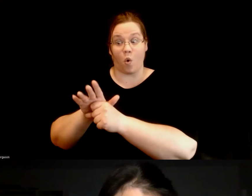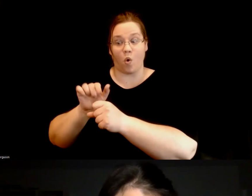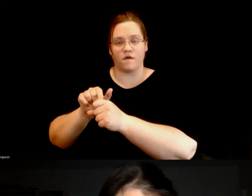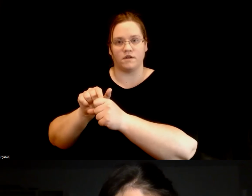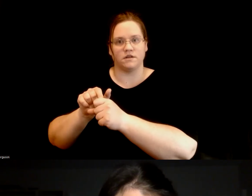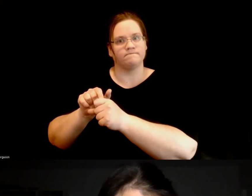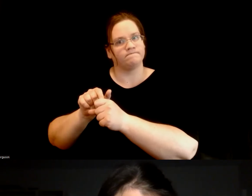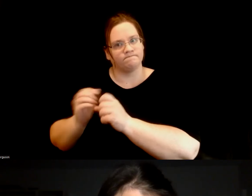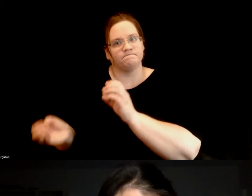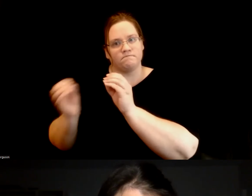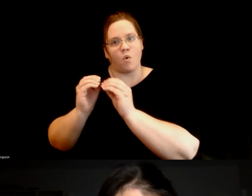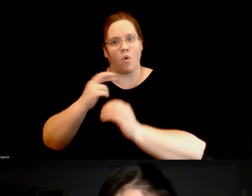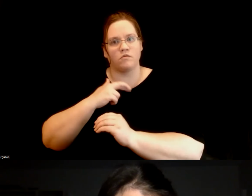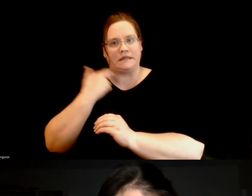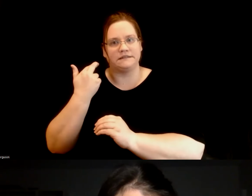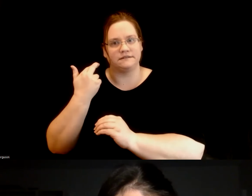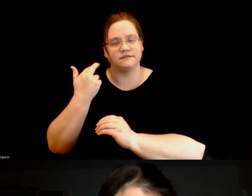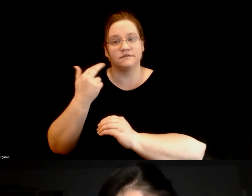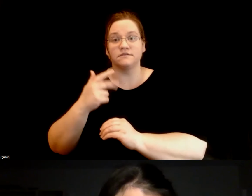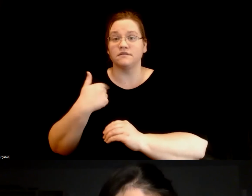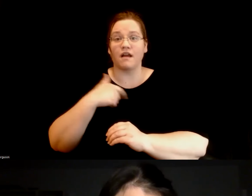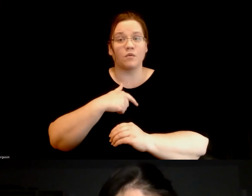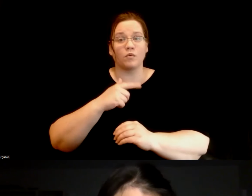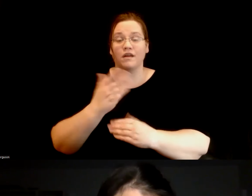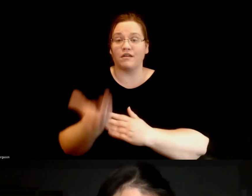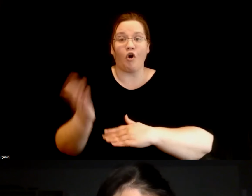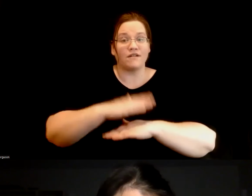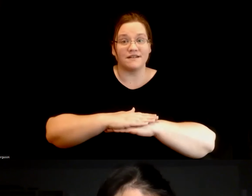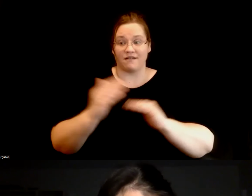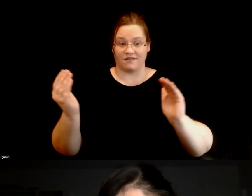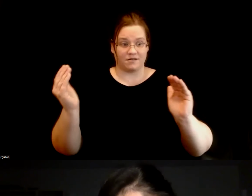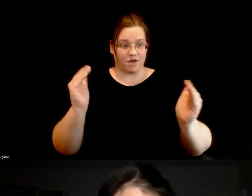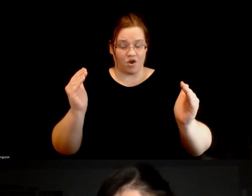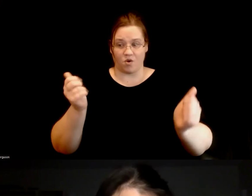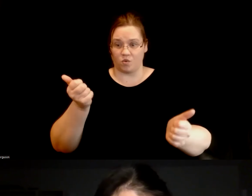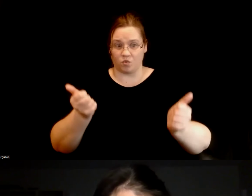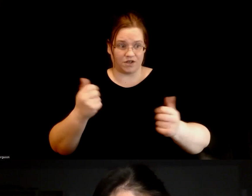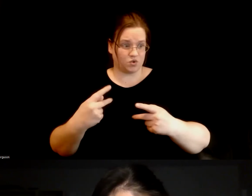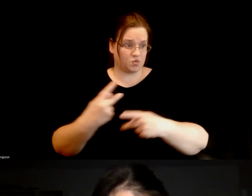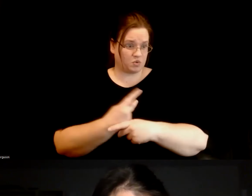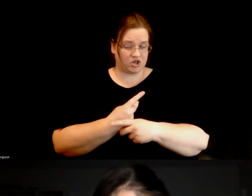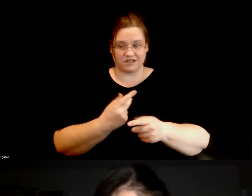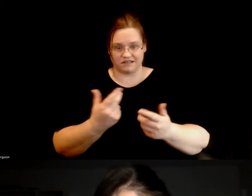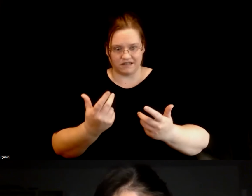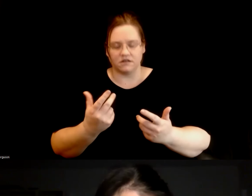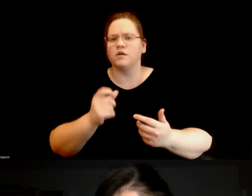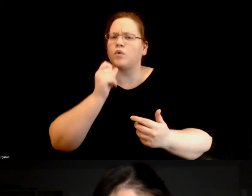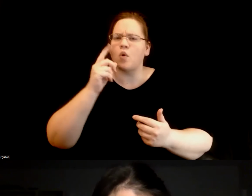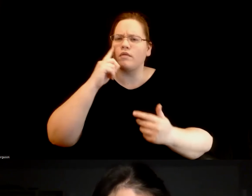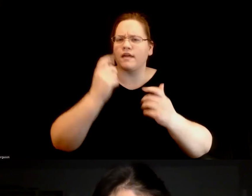And if we're making risk benefit analysis all day, whether we want to or not, we don't think about a lot of